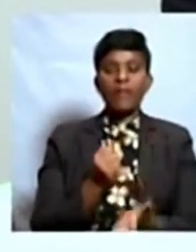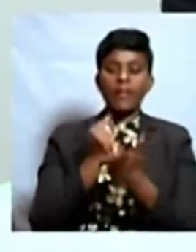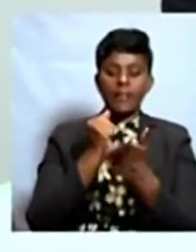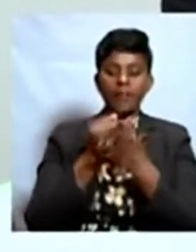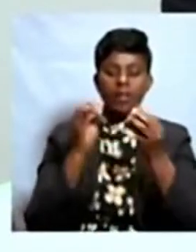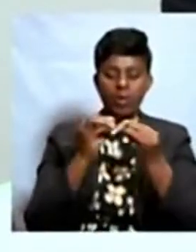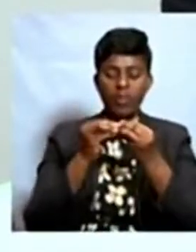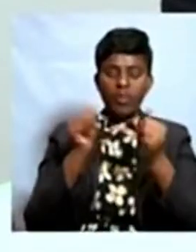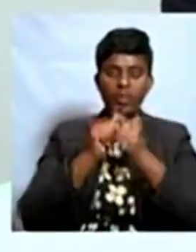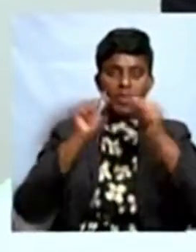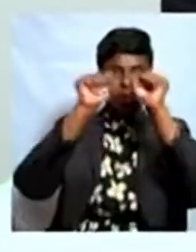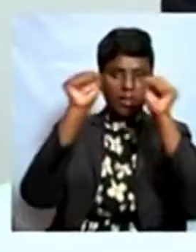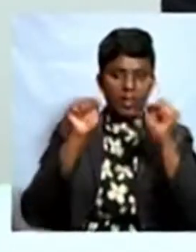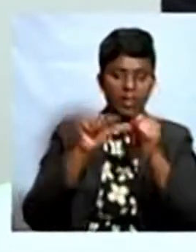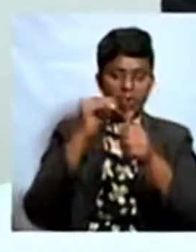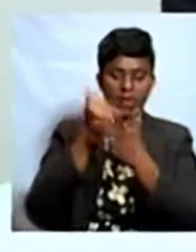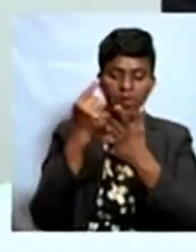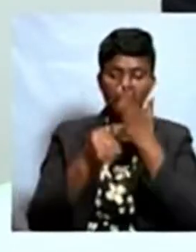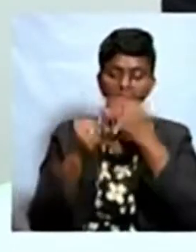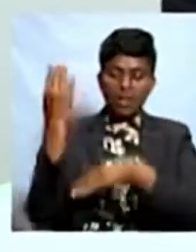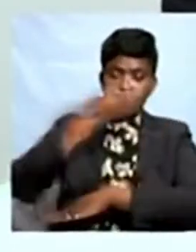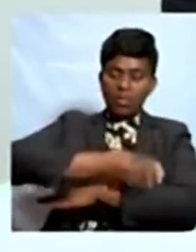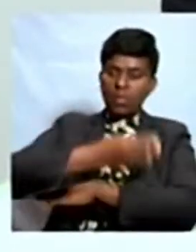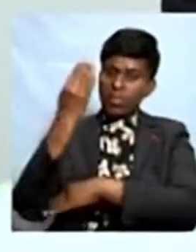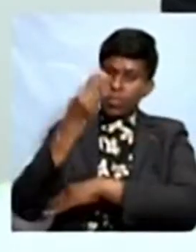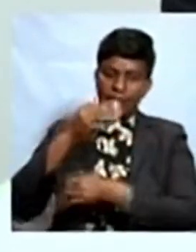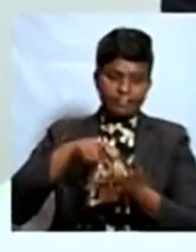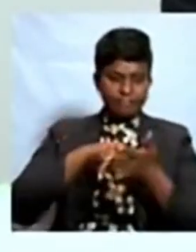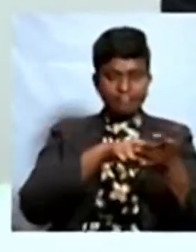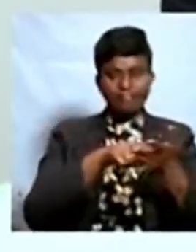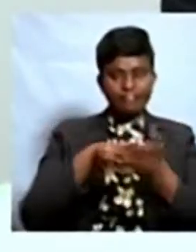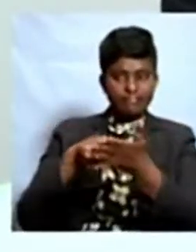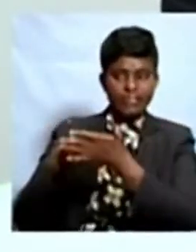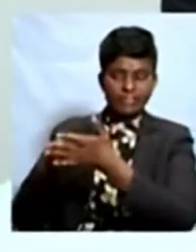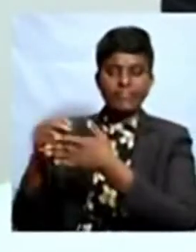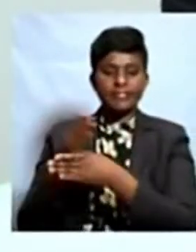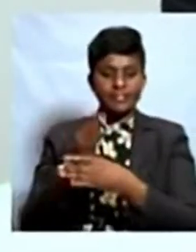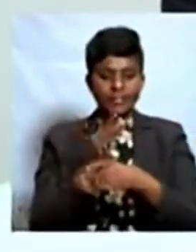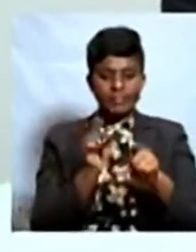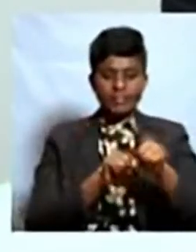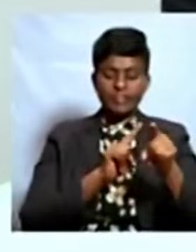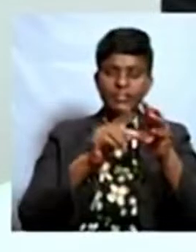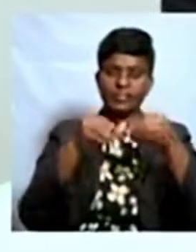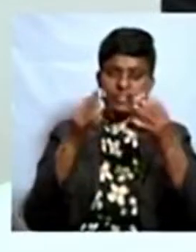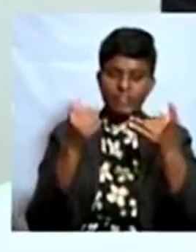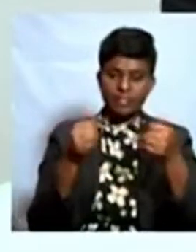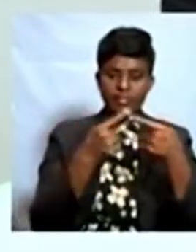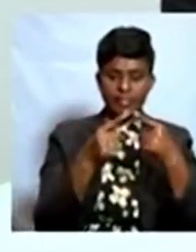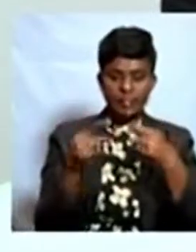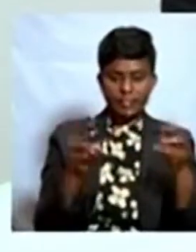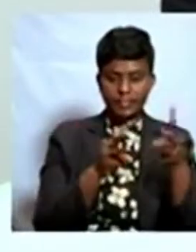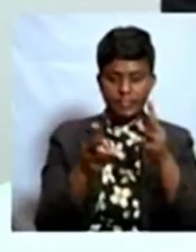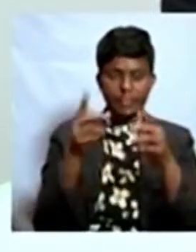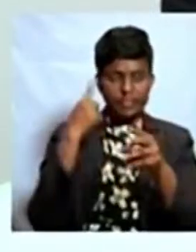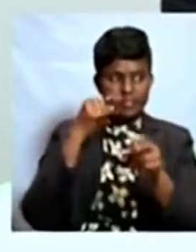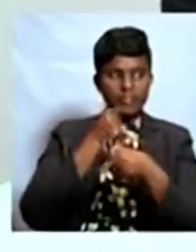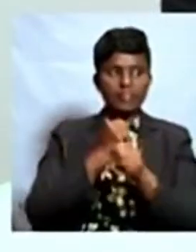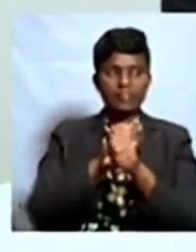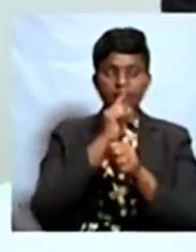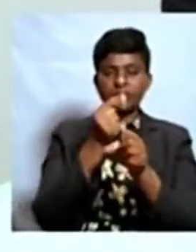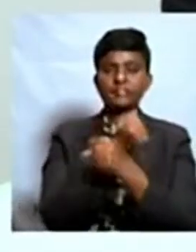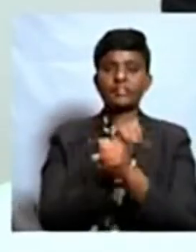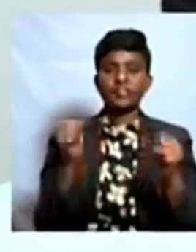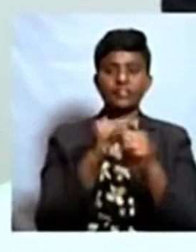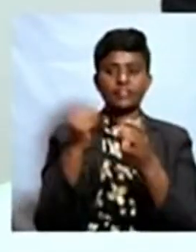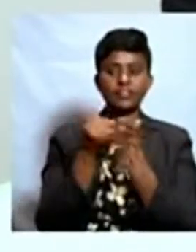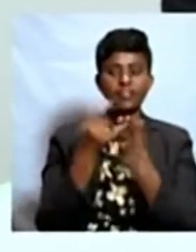the structuring of cross-border aviation transactions by providing a mechanism for ensuring safe